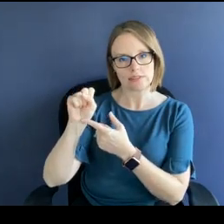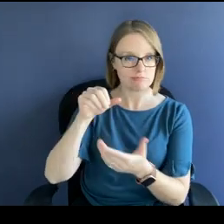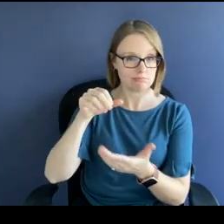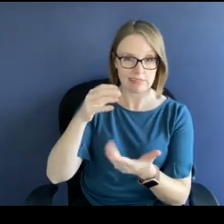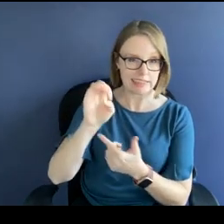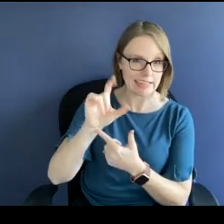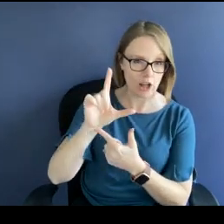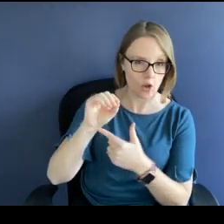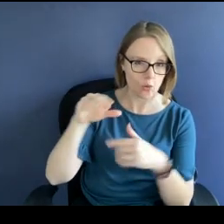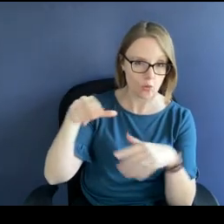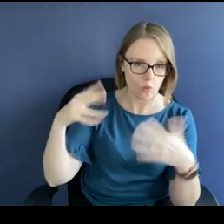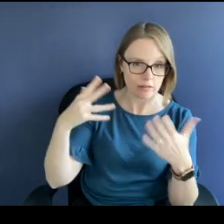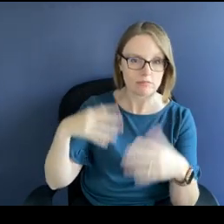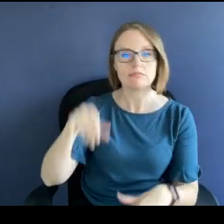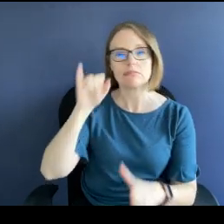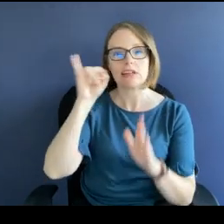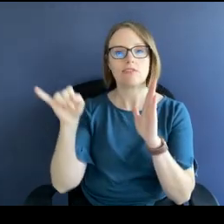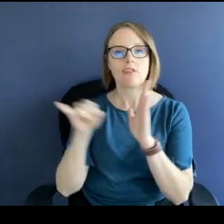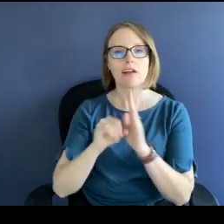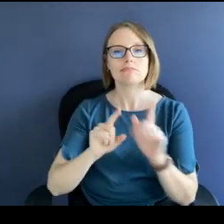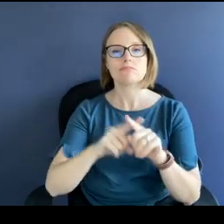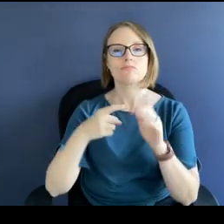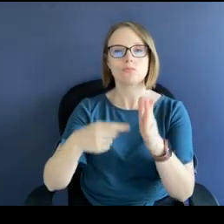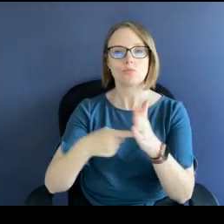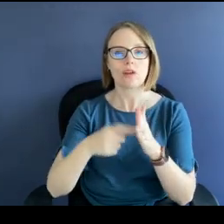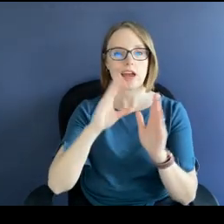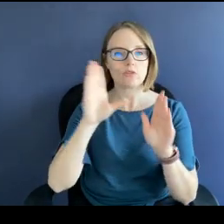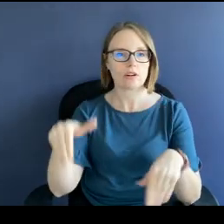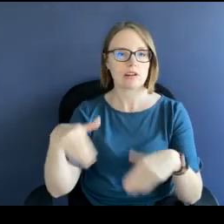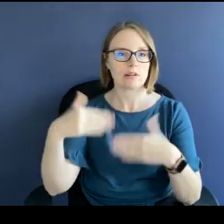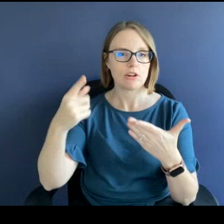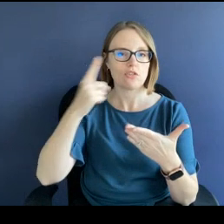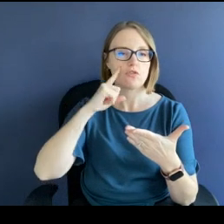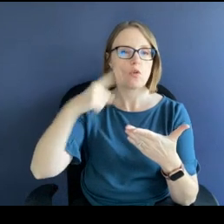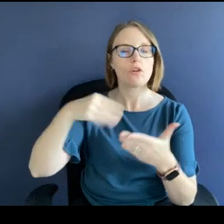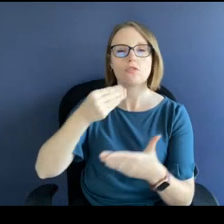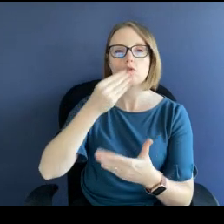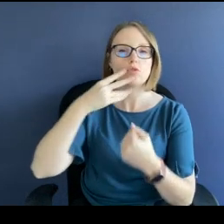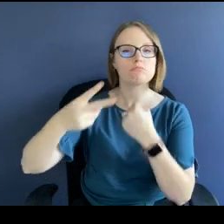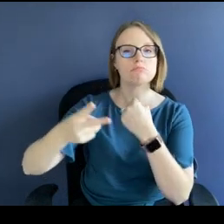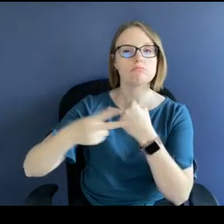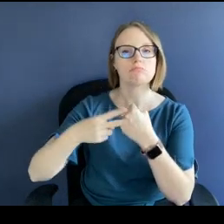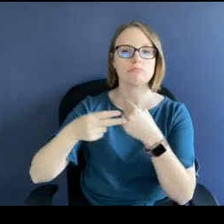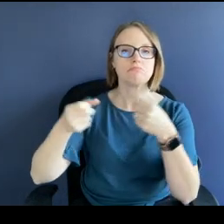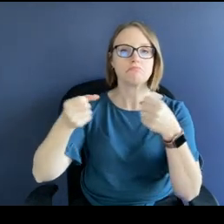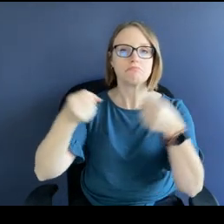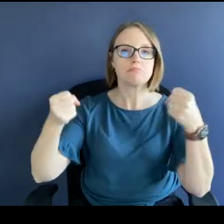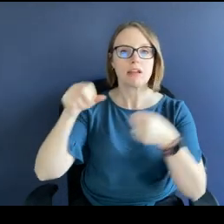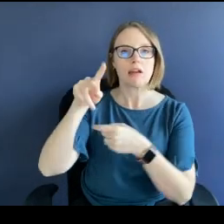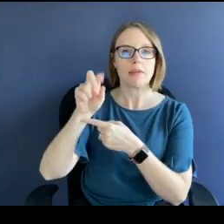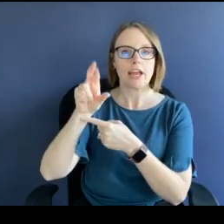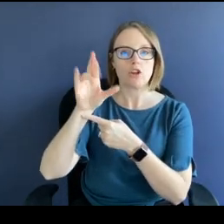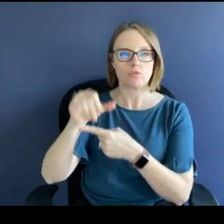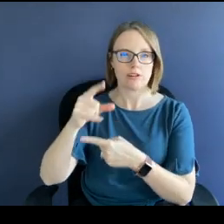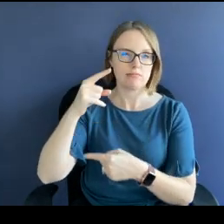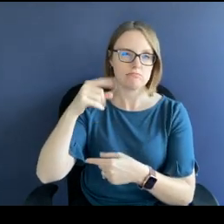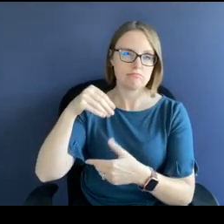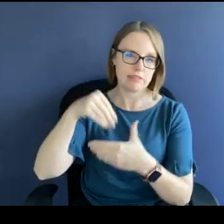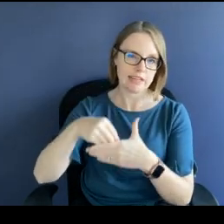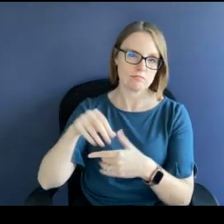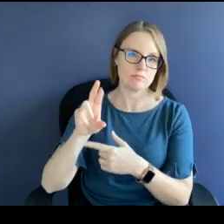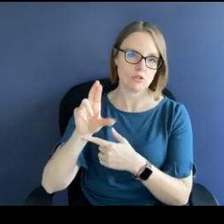ELO, identify the requirements and recommendations for storage pantries in